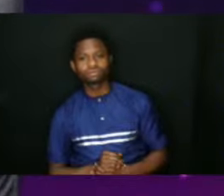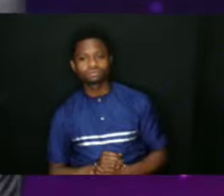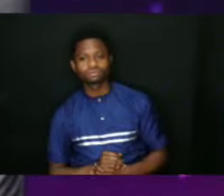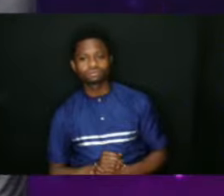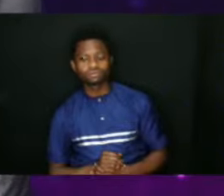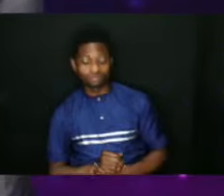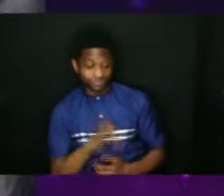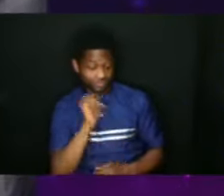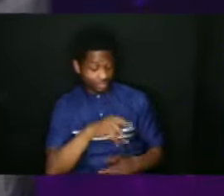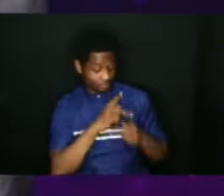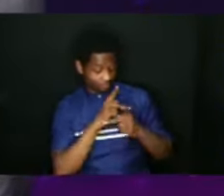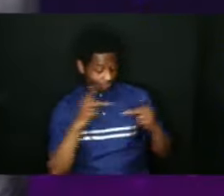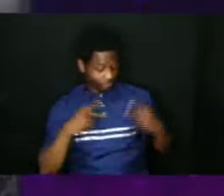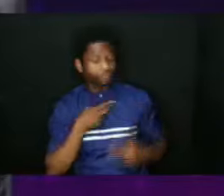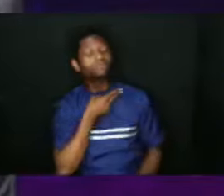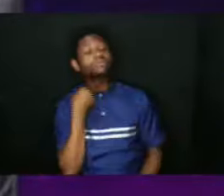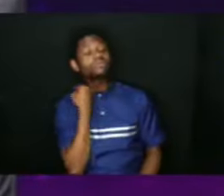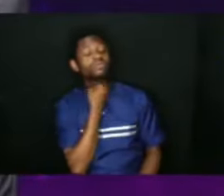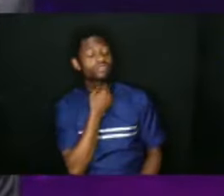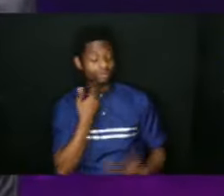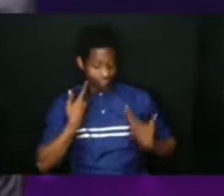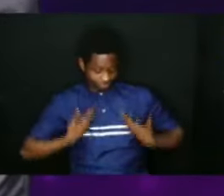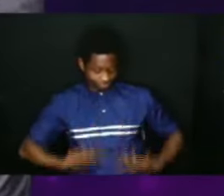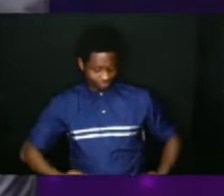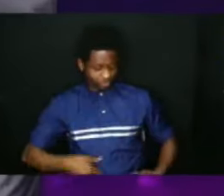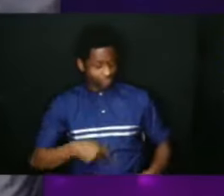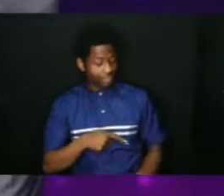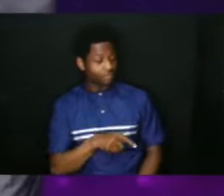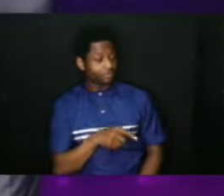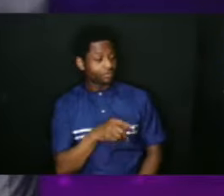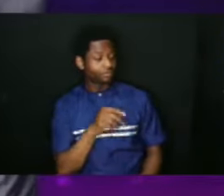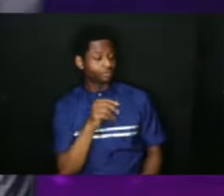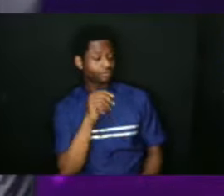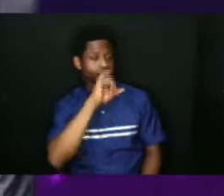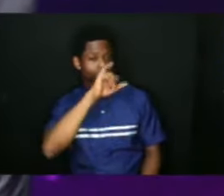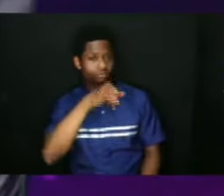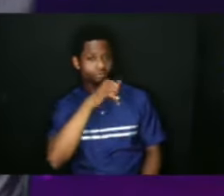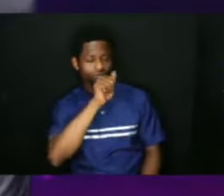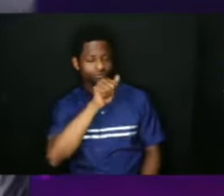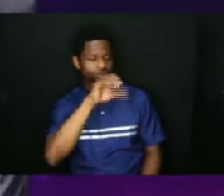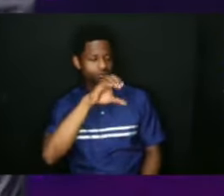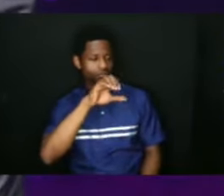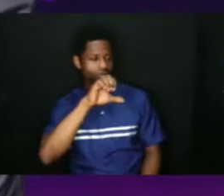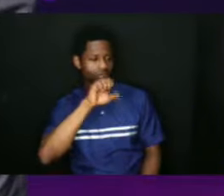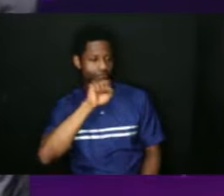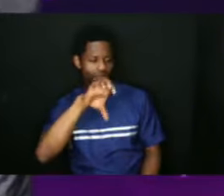priestly garment, jacinth is number 7 among the precious